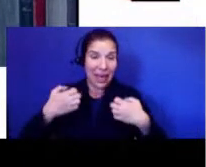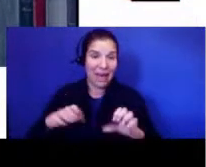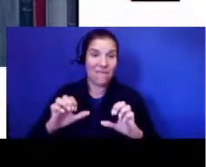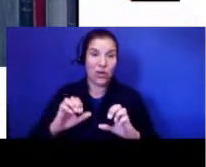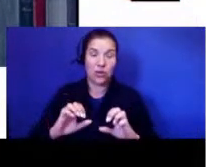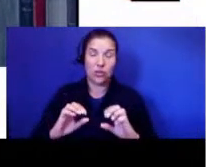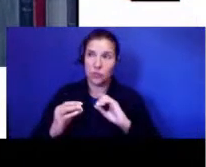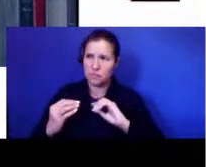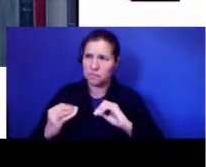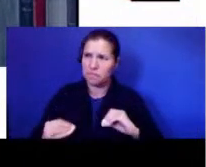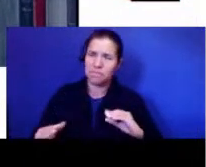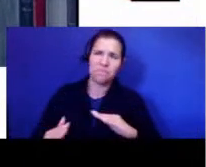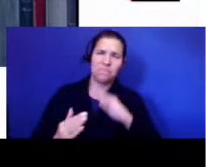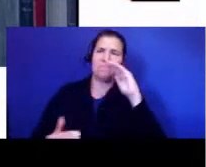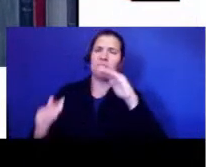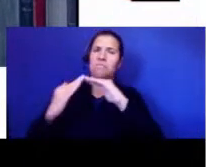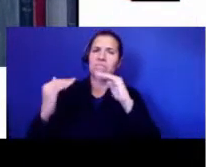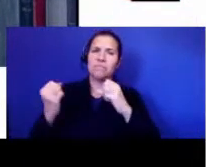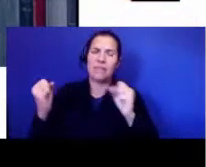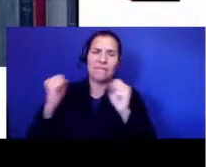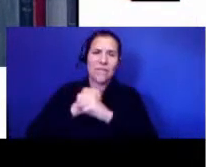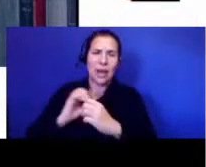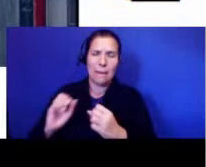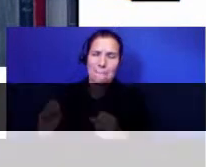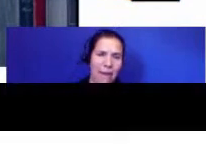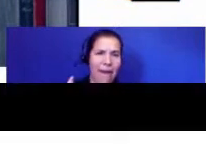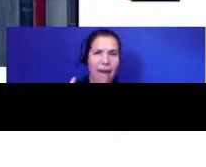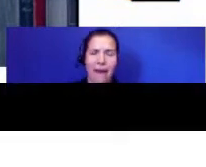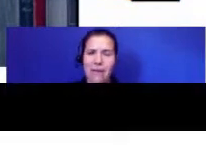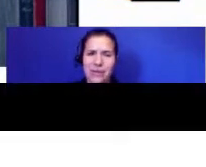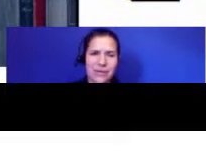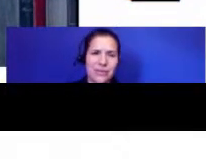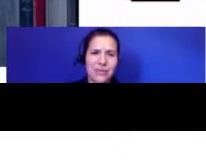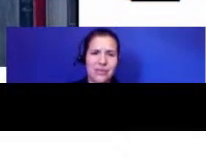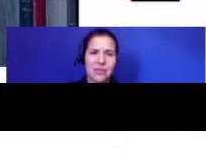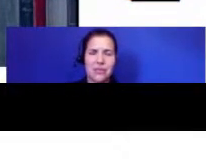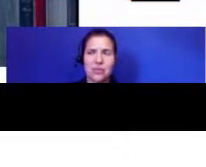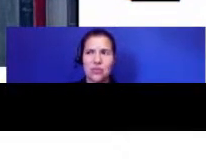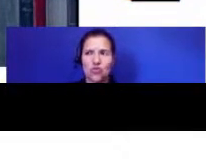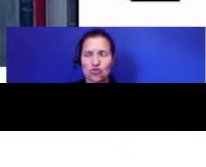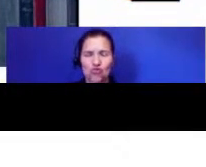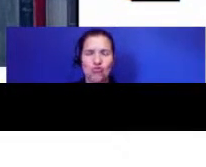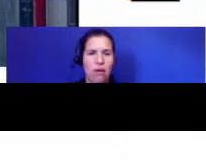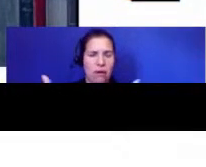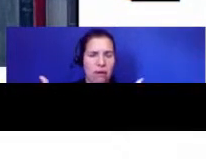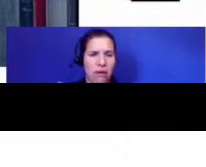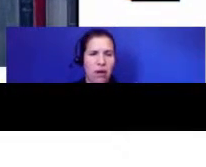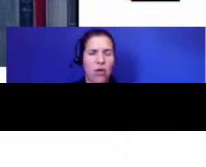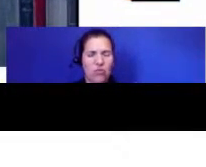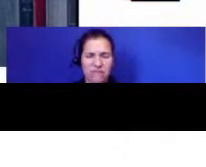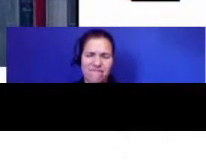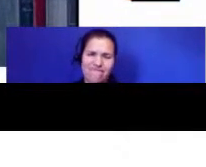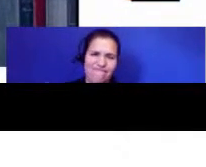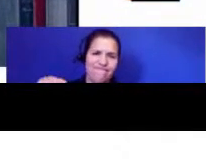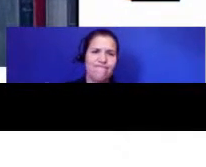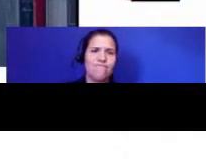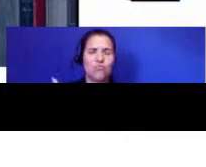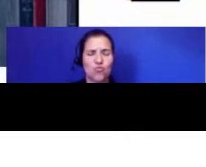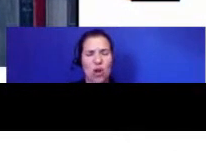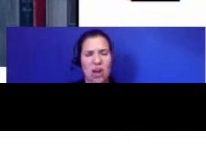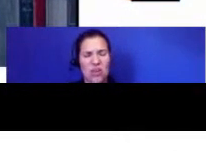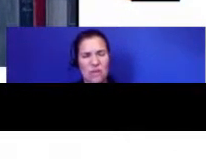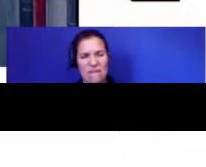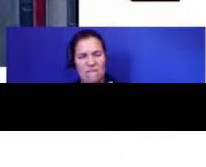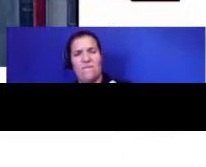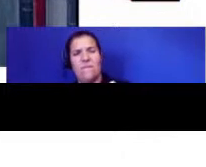been complicated by efforts to outrun our own shadow. We've tried to pivot. We've tried to avoid